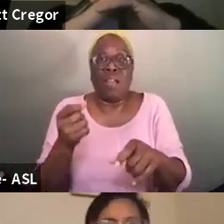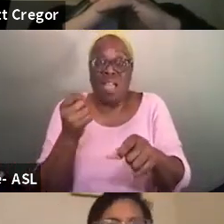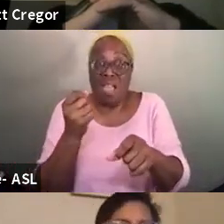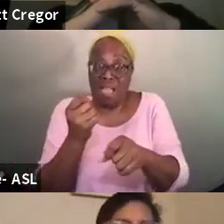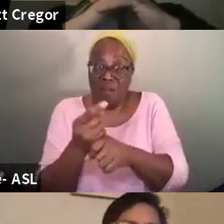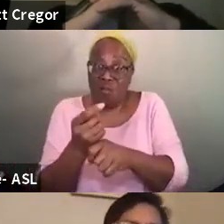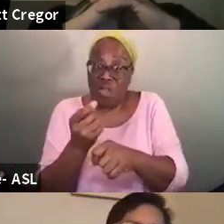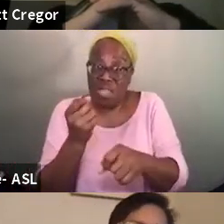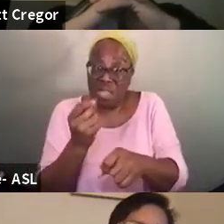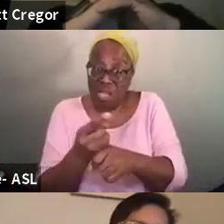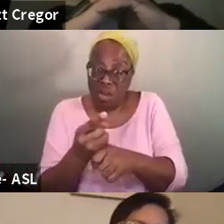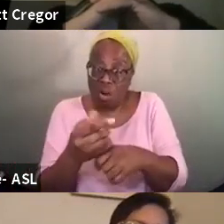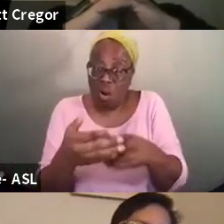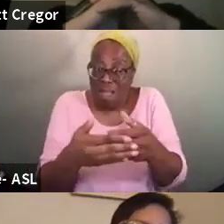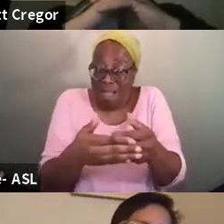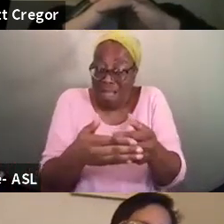of